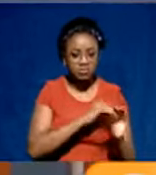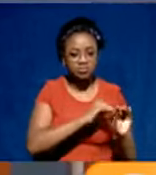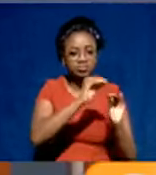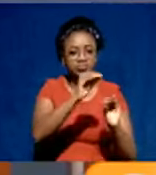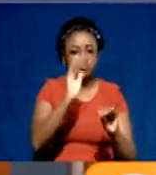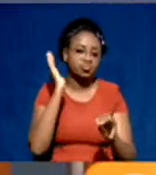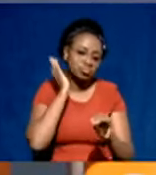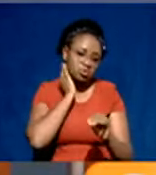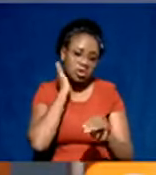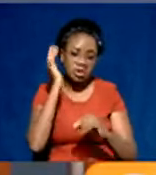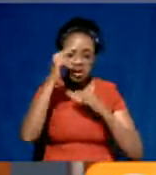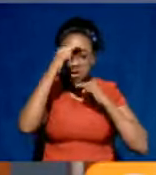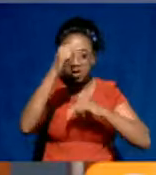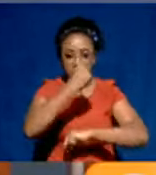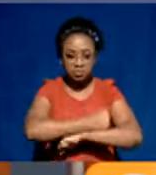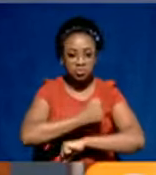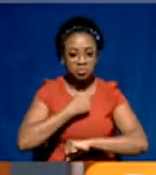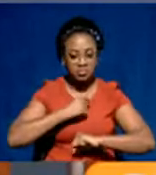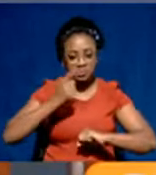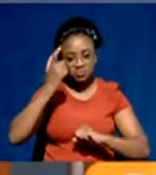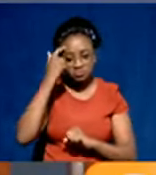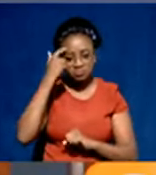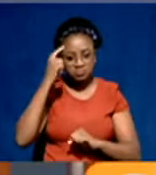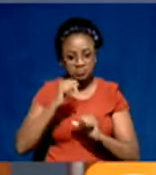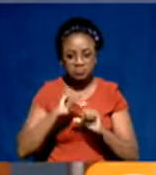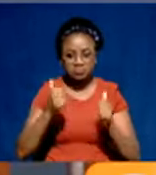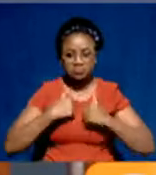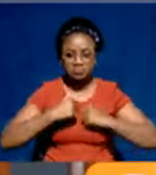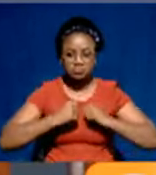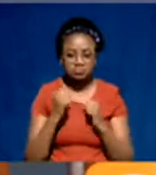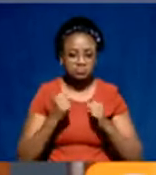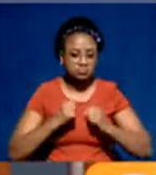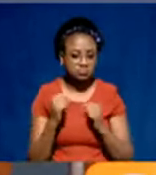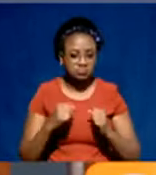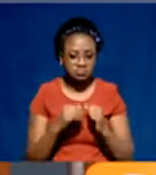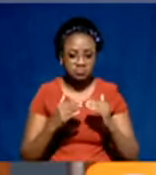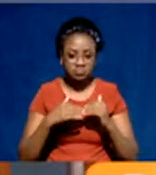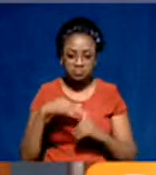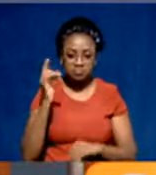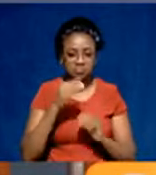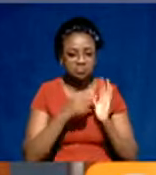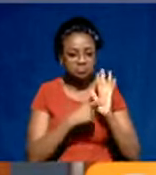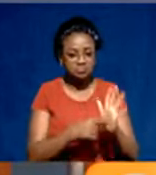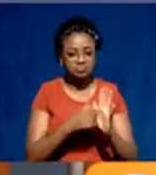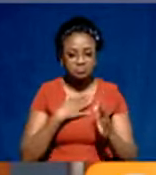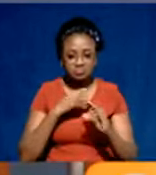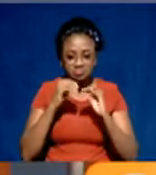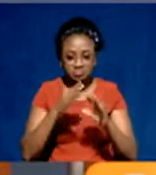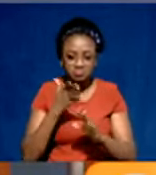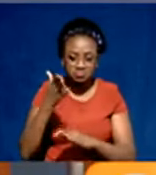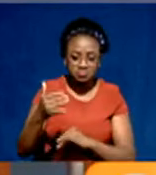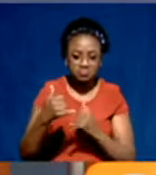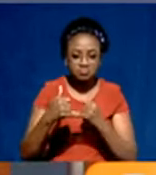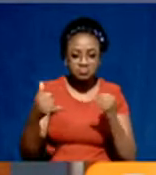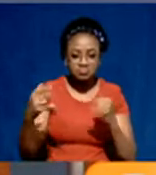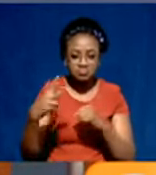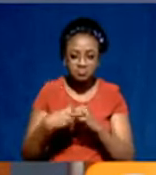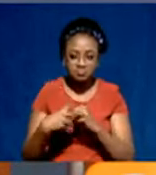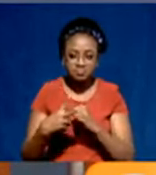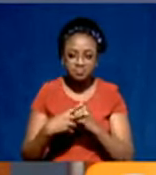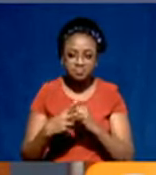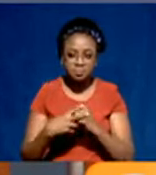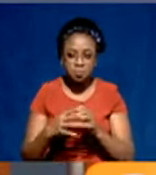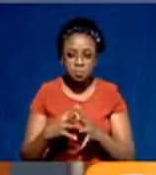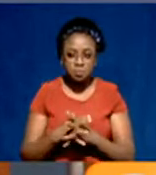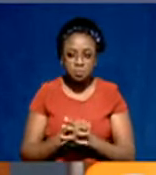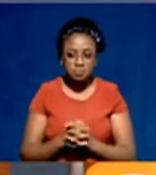I was happy and I celebrated in my Laini Saba. Appreciate the teachers, Mr. Barasa. There are some